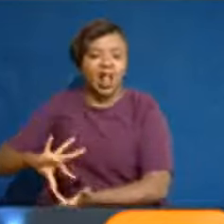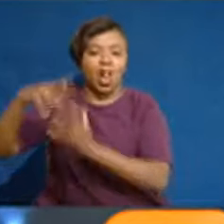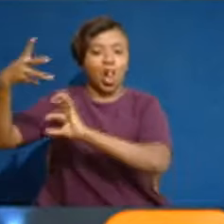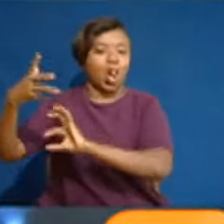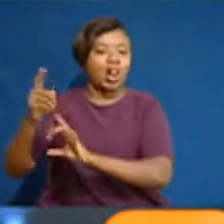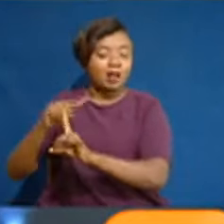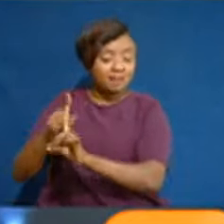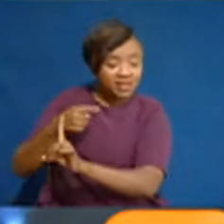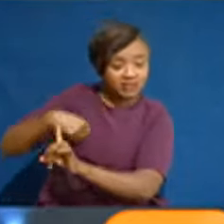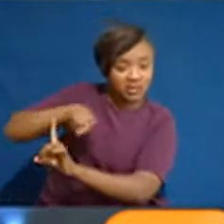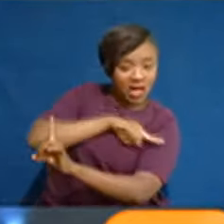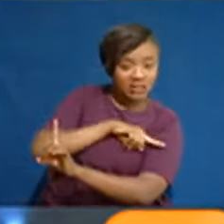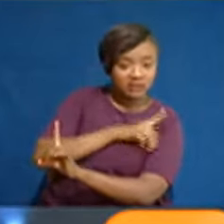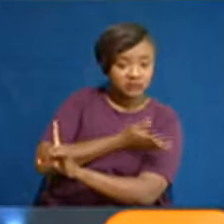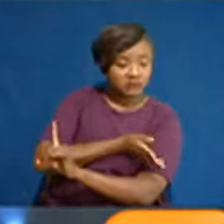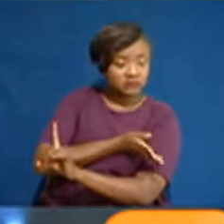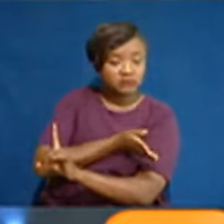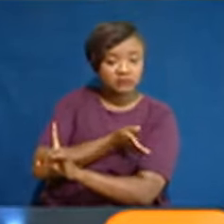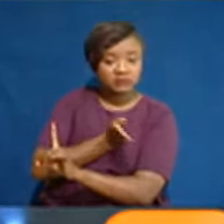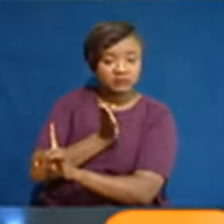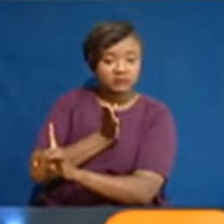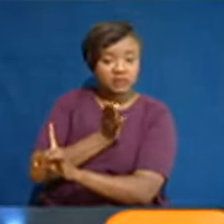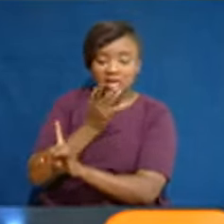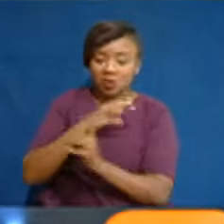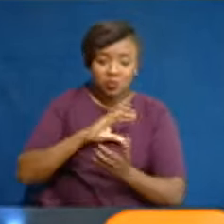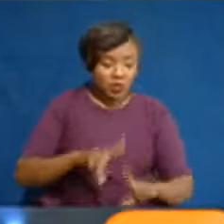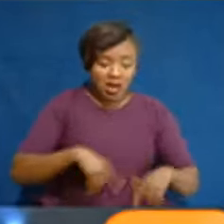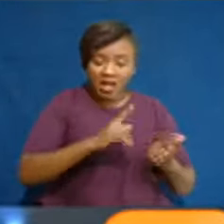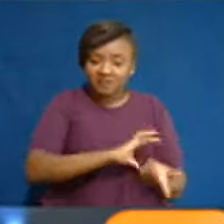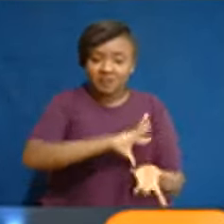consistently, our lives have been disrupted. Mm-hmm.